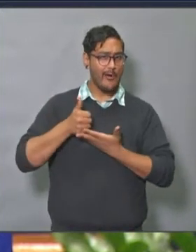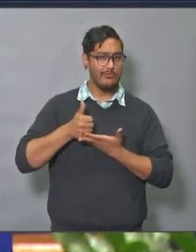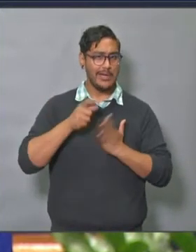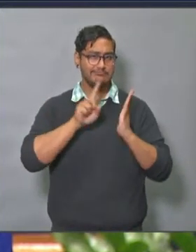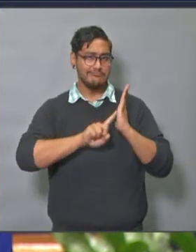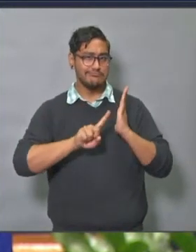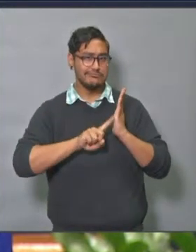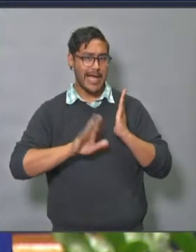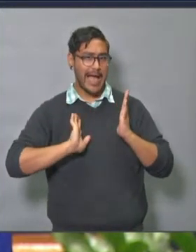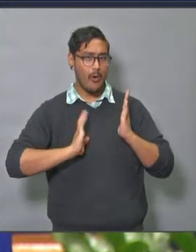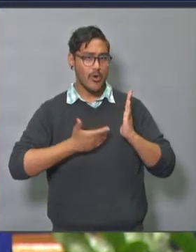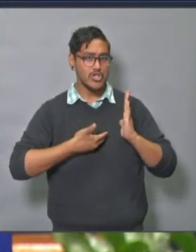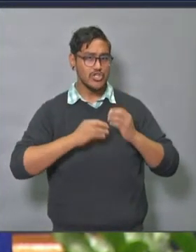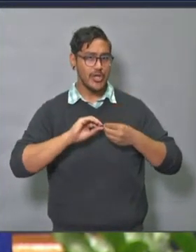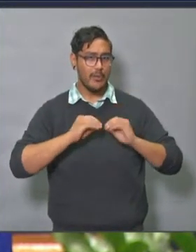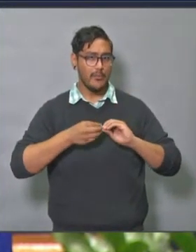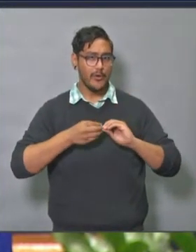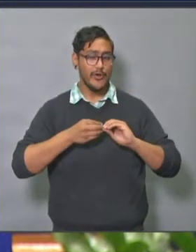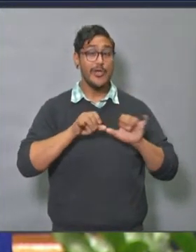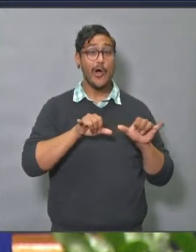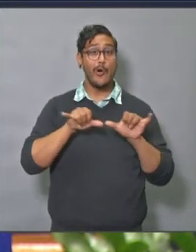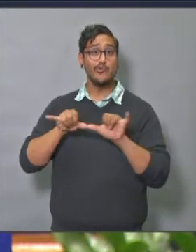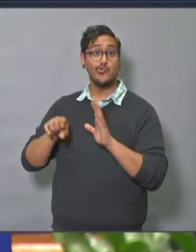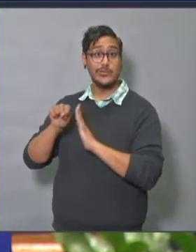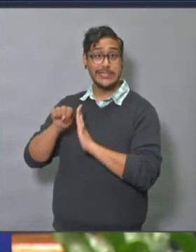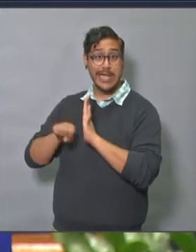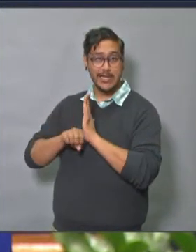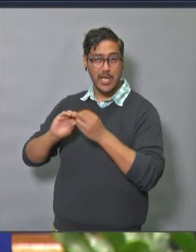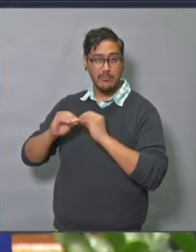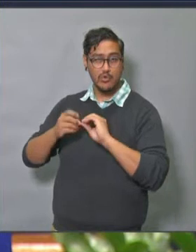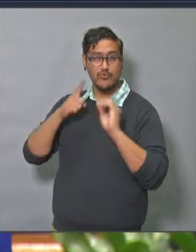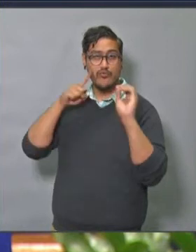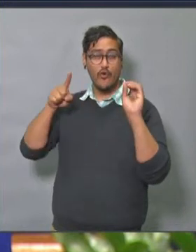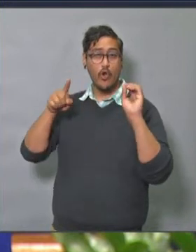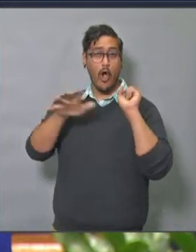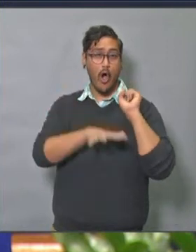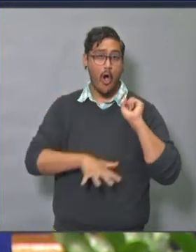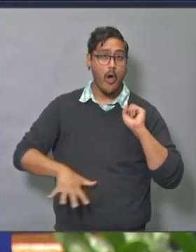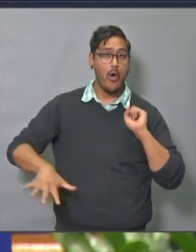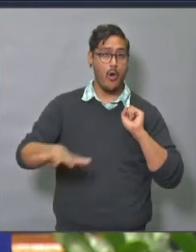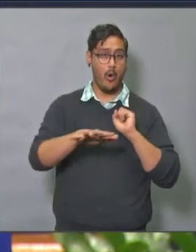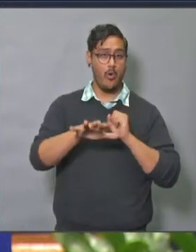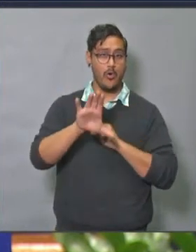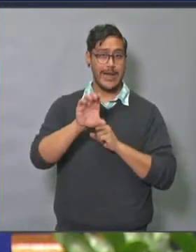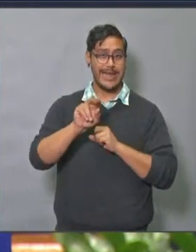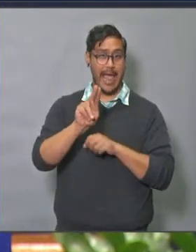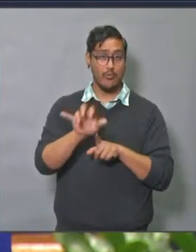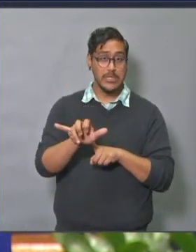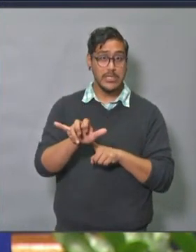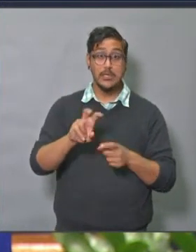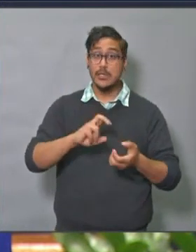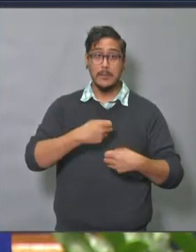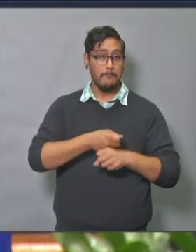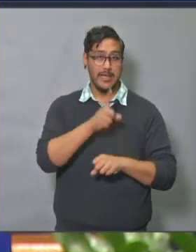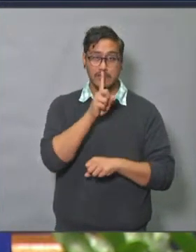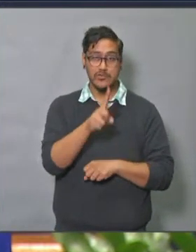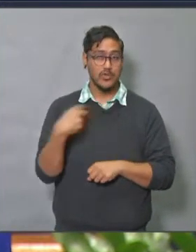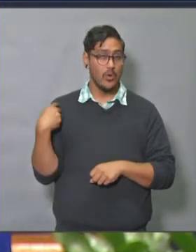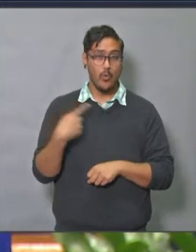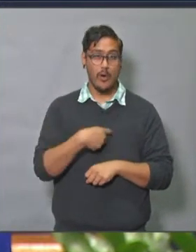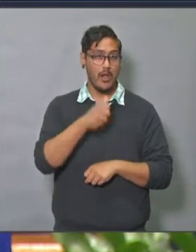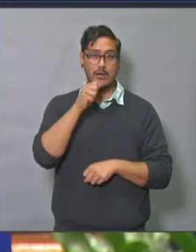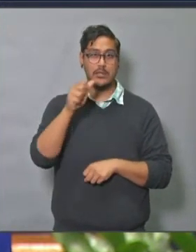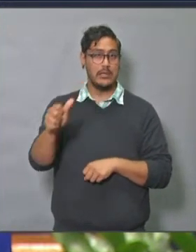as the state's metrics that they have for all of the counties to make sure that we're not, moving into an